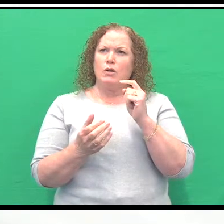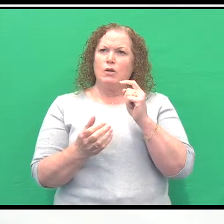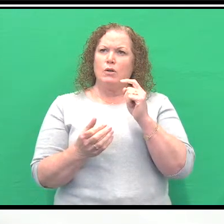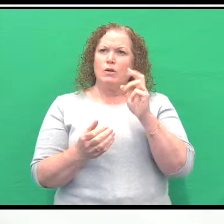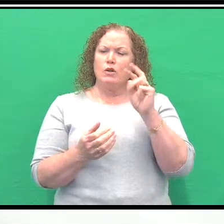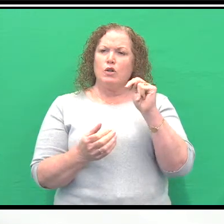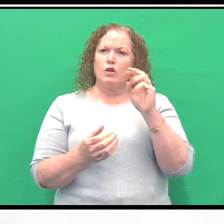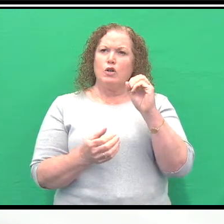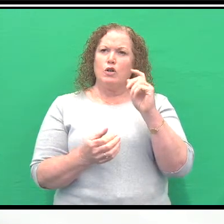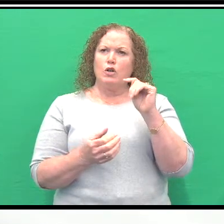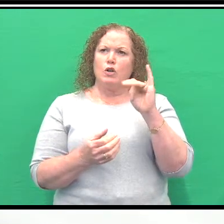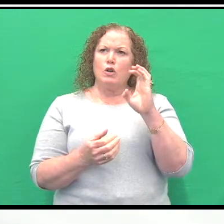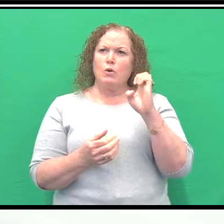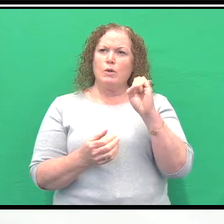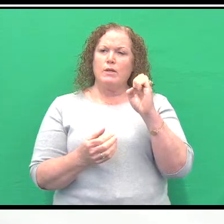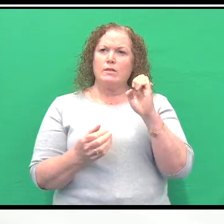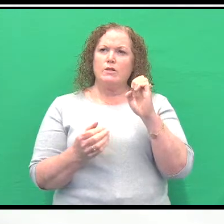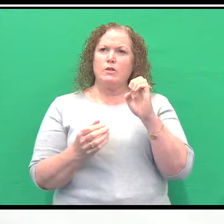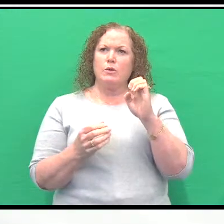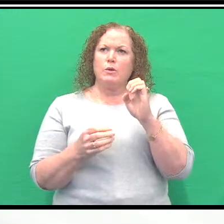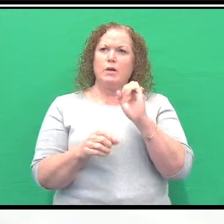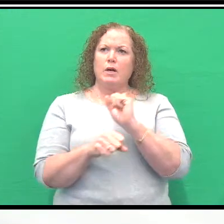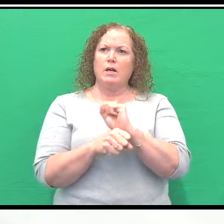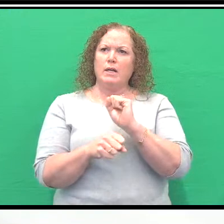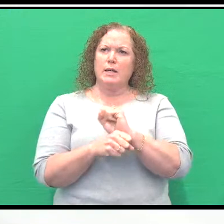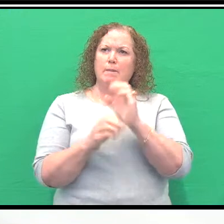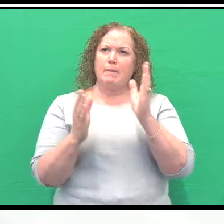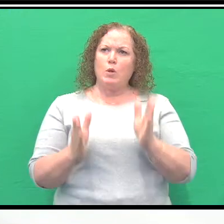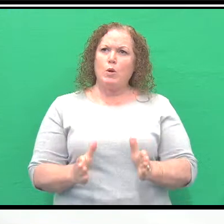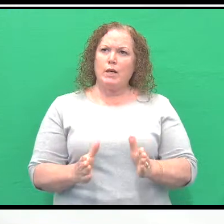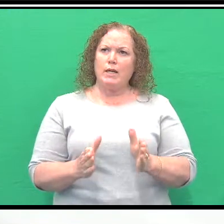227221 in accordance with Education Code Section